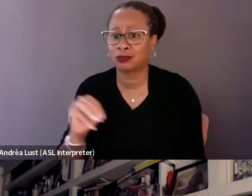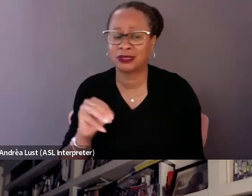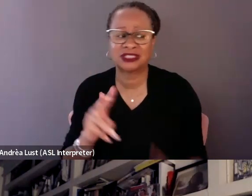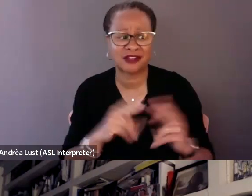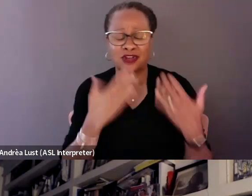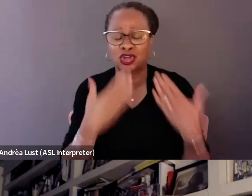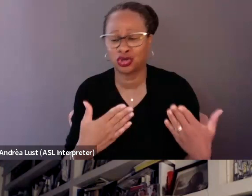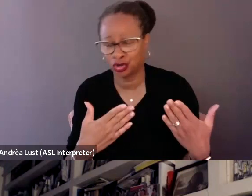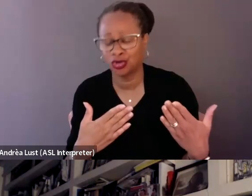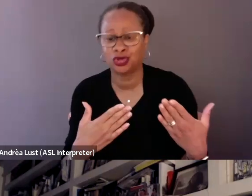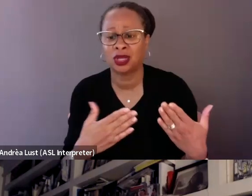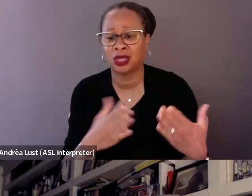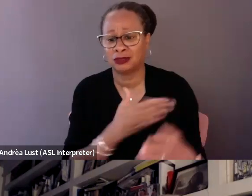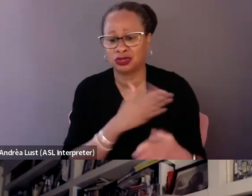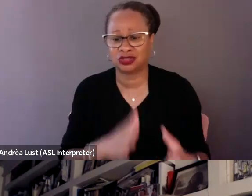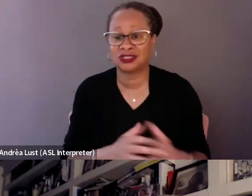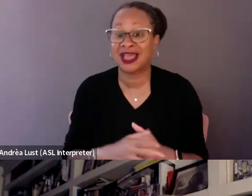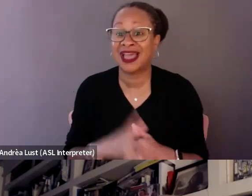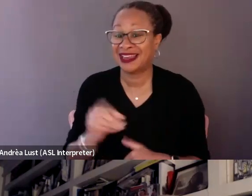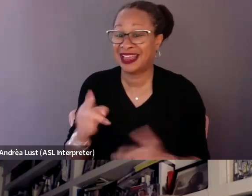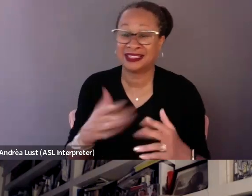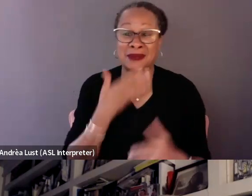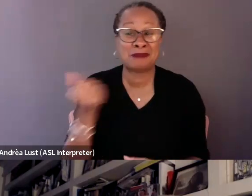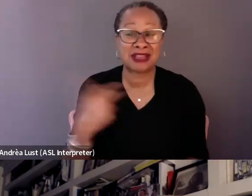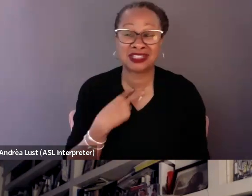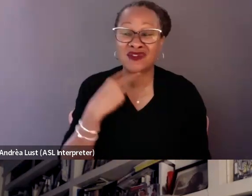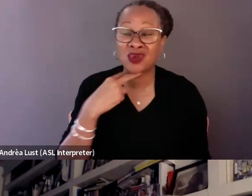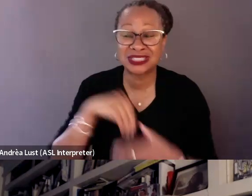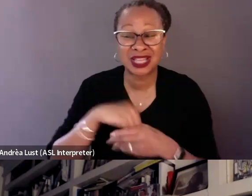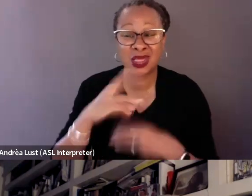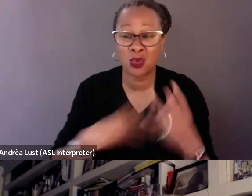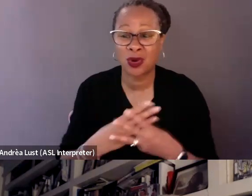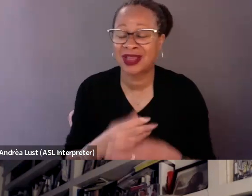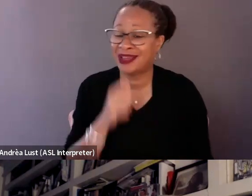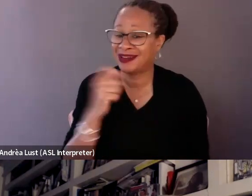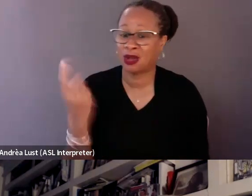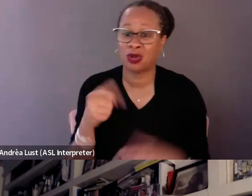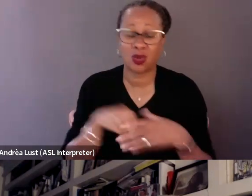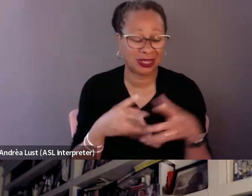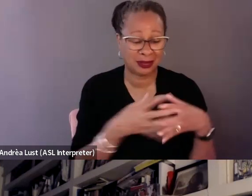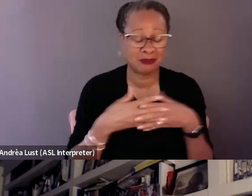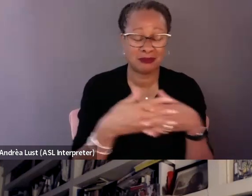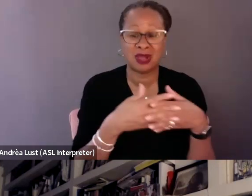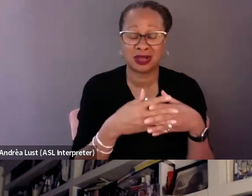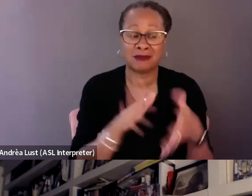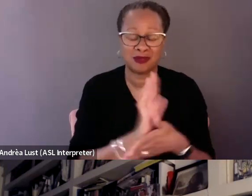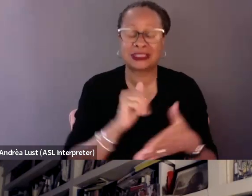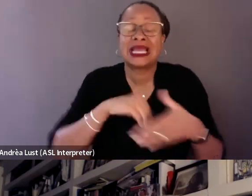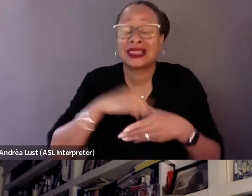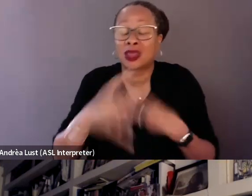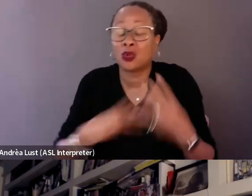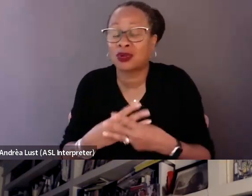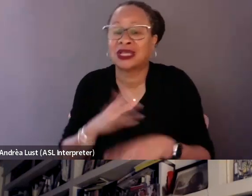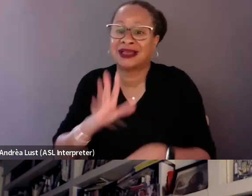me one of the best voices in the world. Not just in American movies, in the world. And his